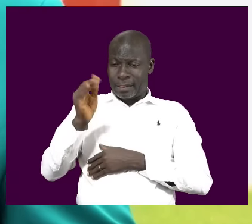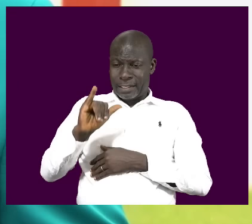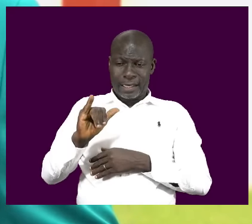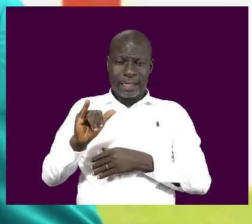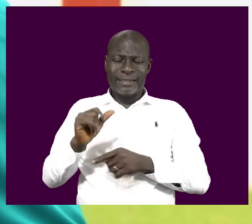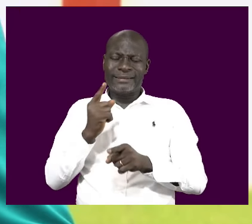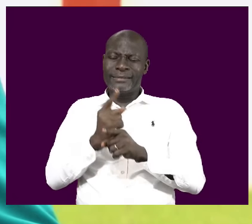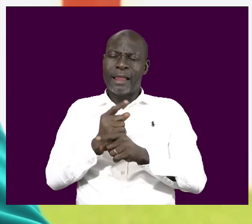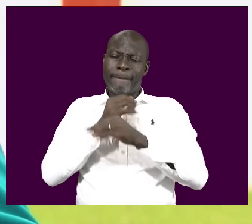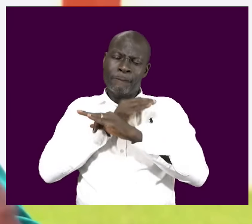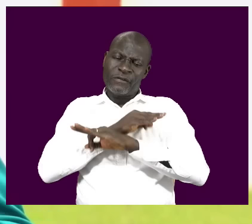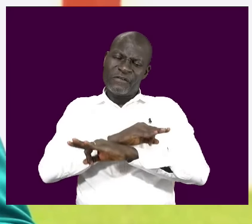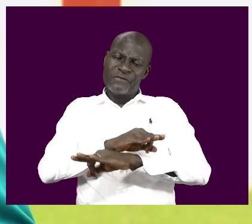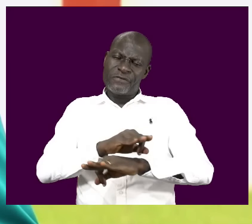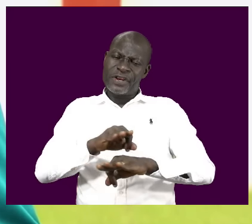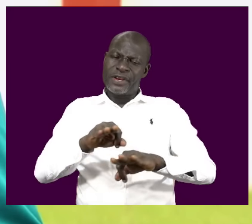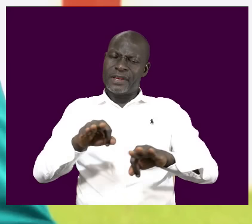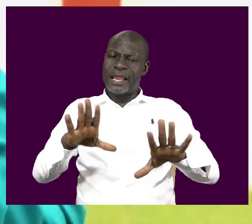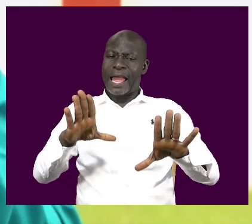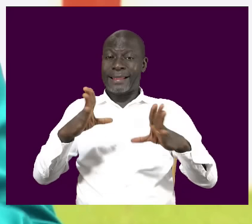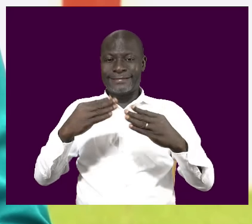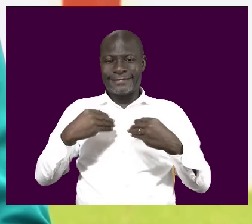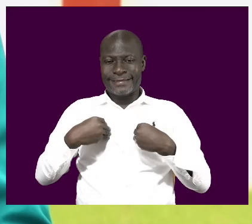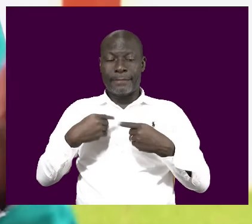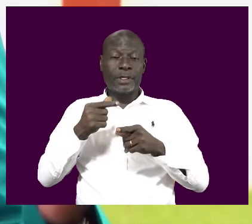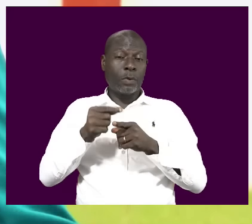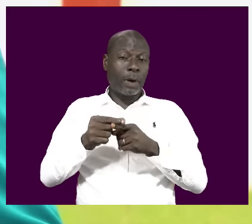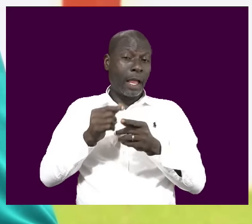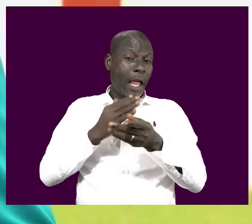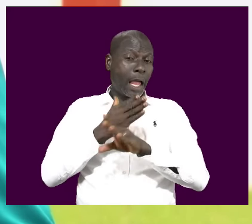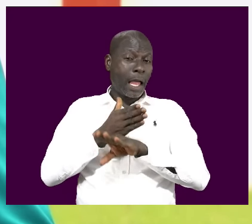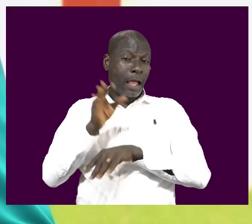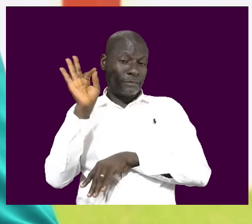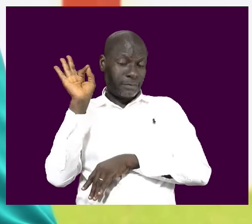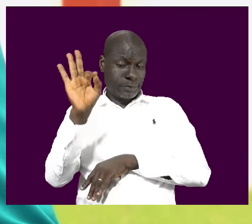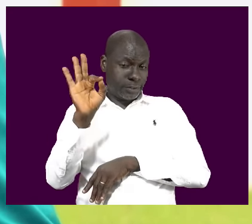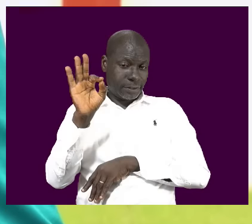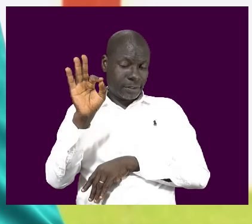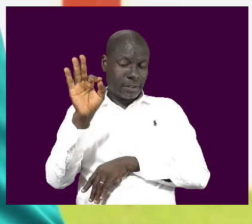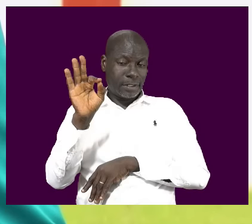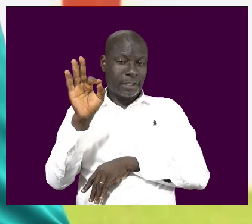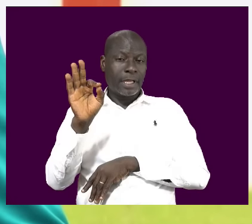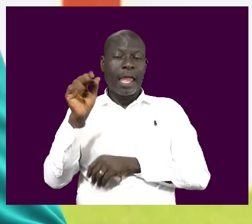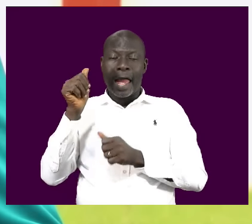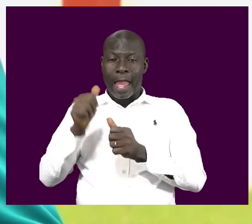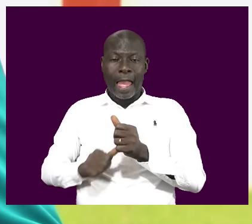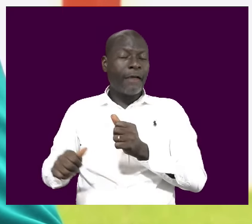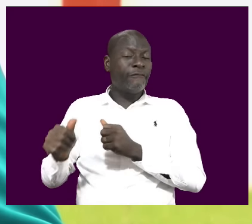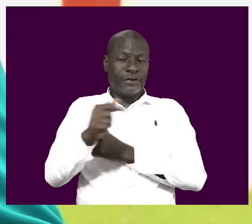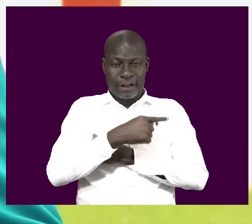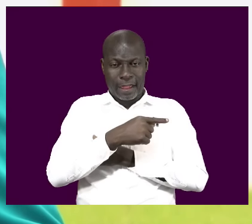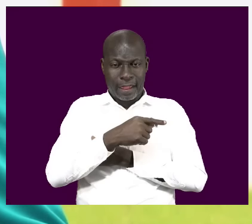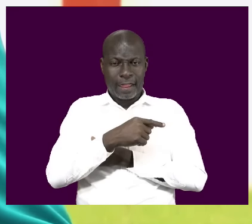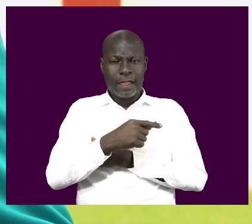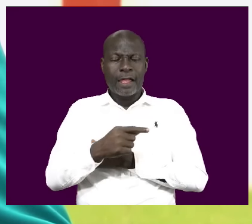mpefe age Onyankopon asem no ebra ye preachi ade kire omo no na da nso so